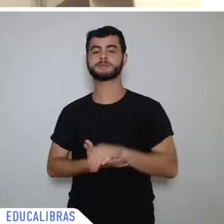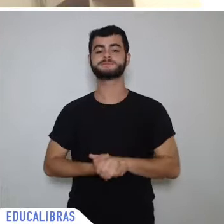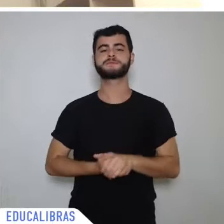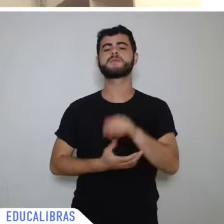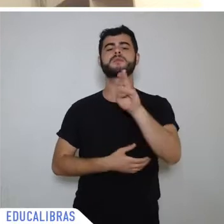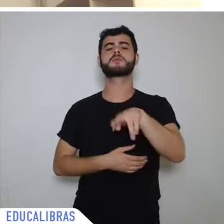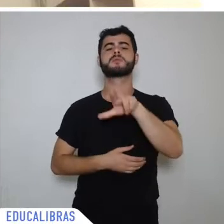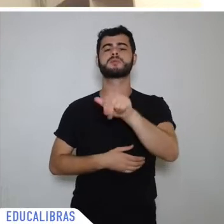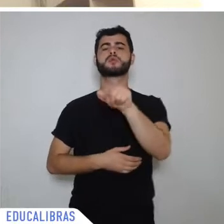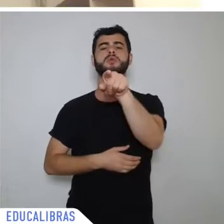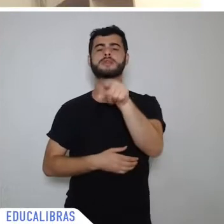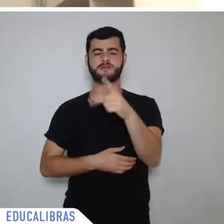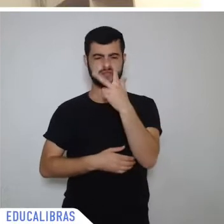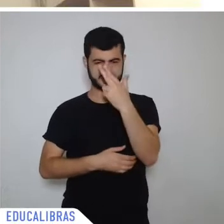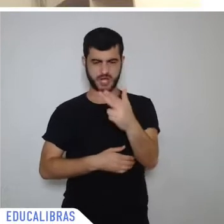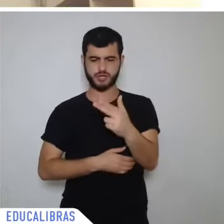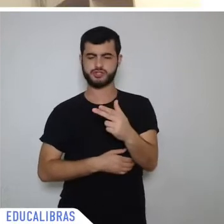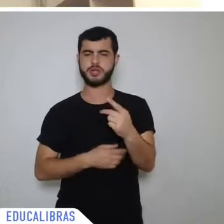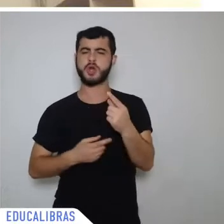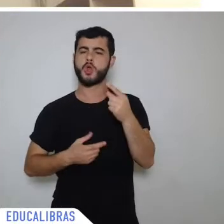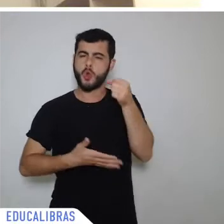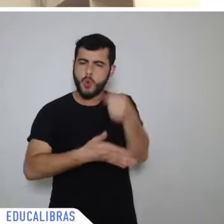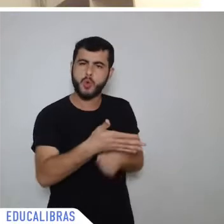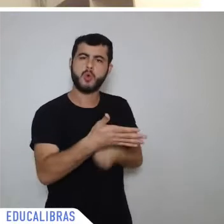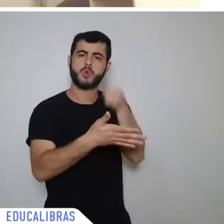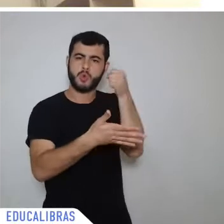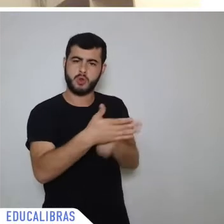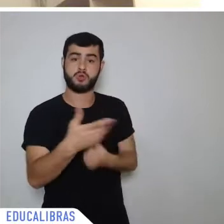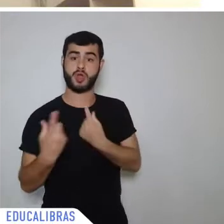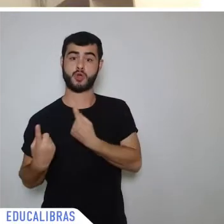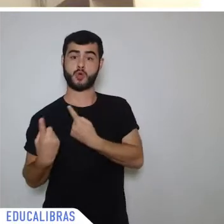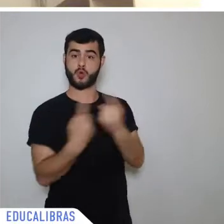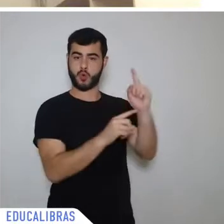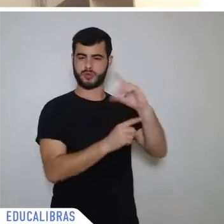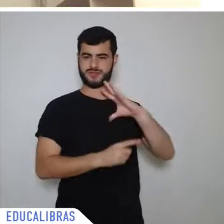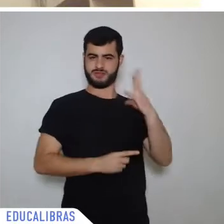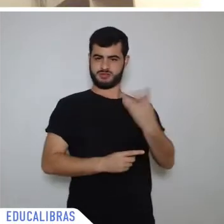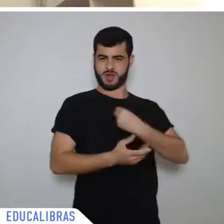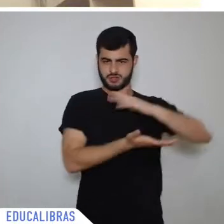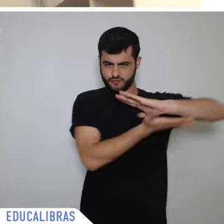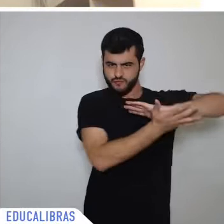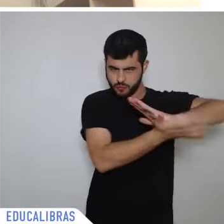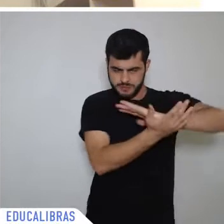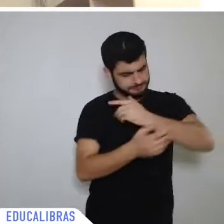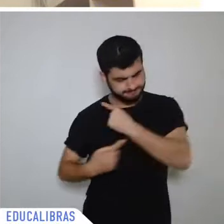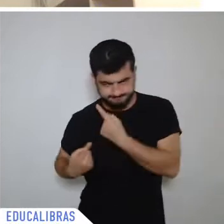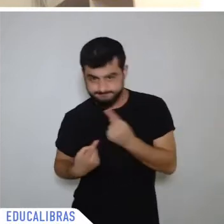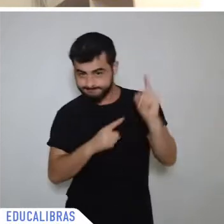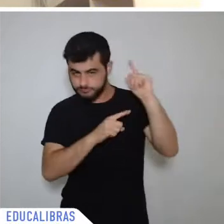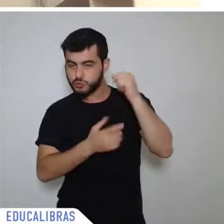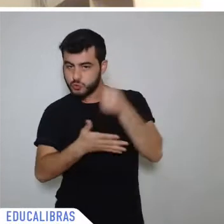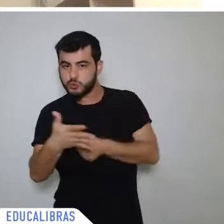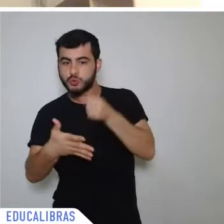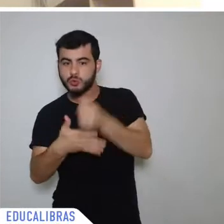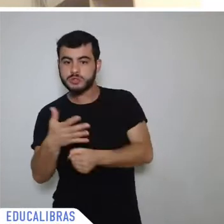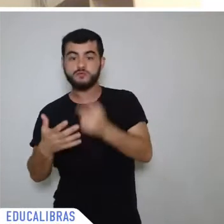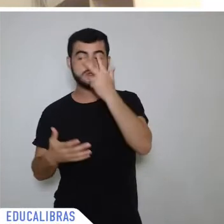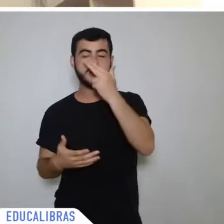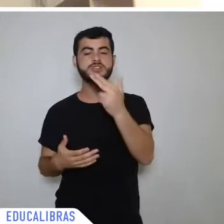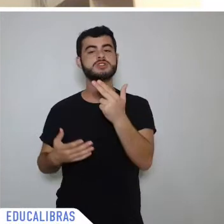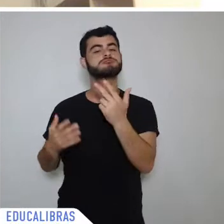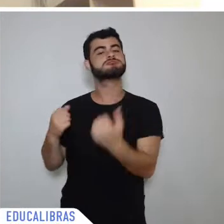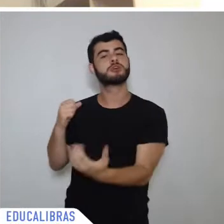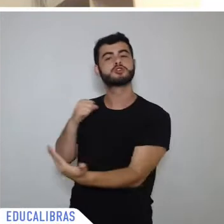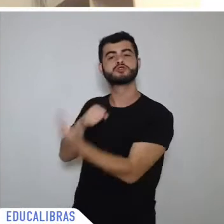Gabriela Lima. The fight against transphobia, does he have to start within